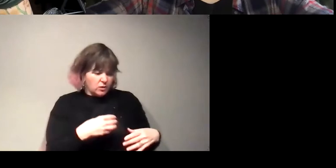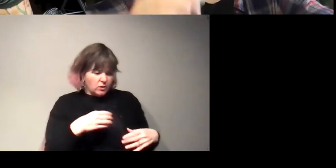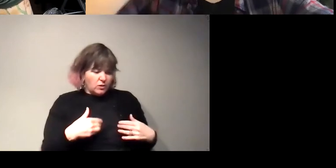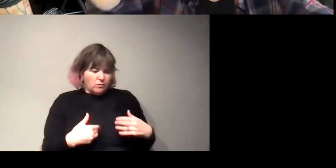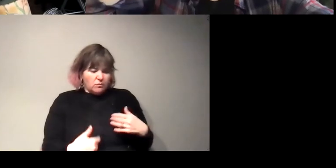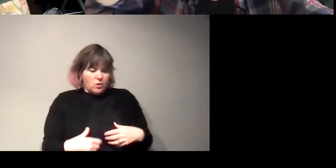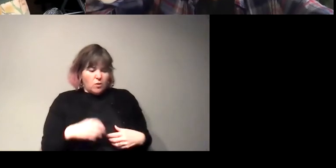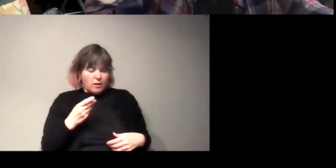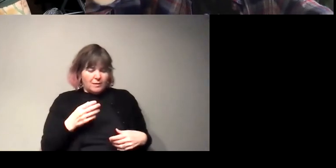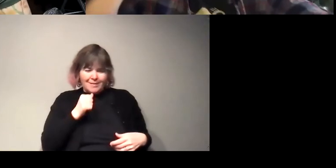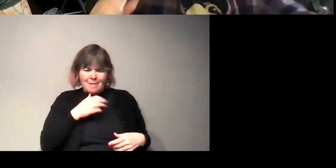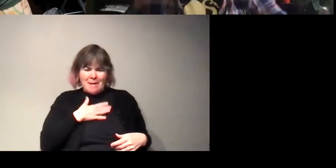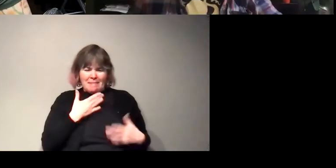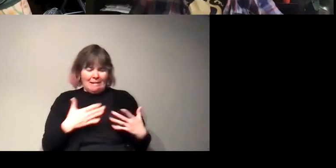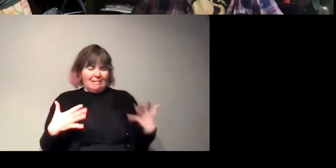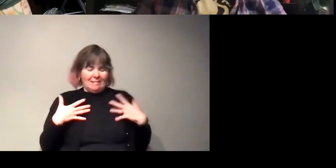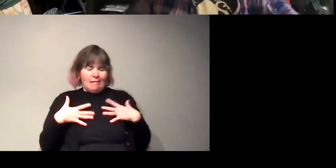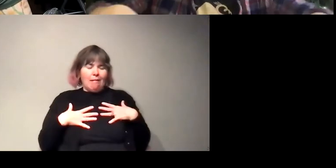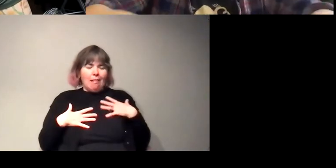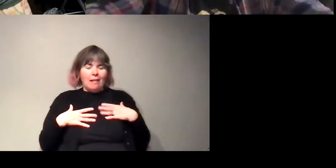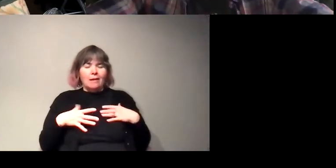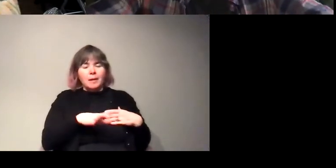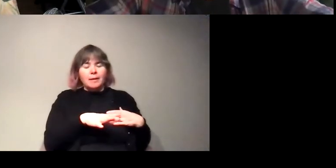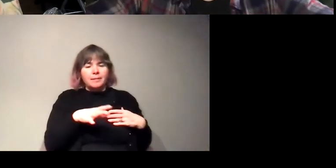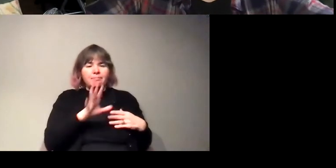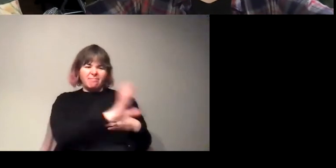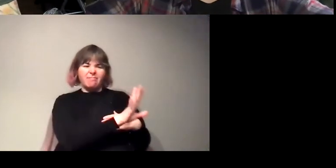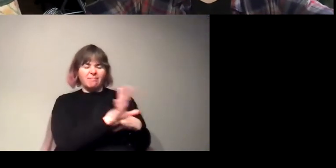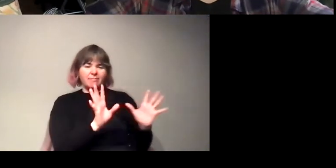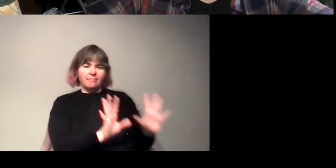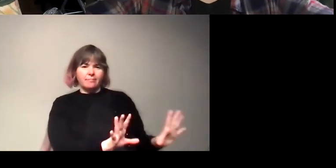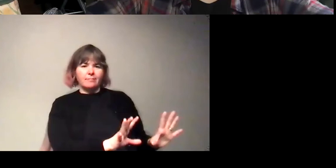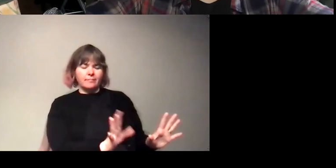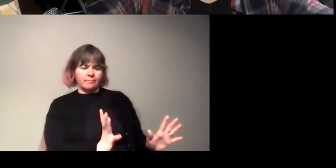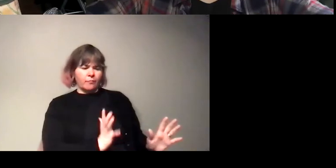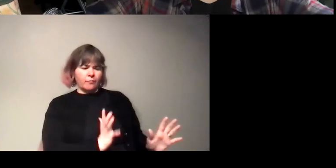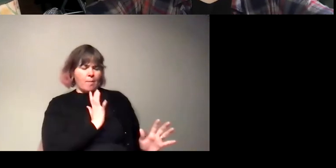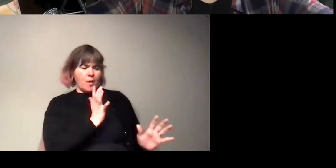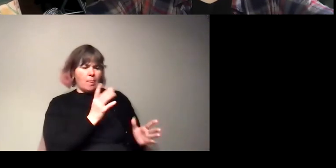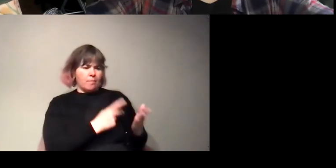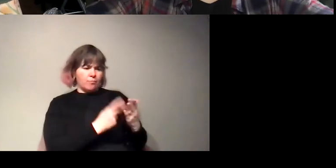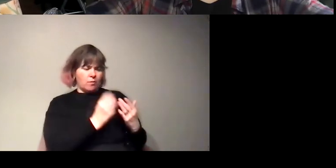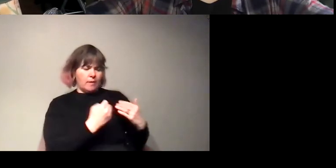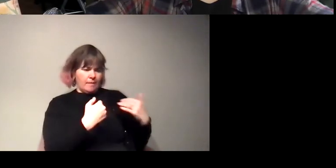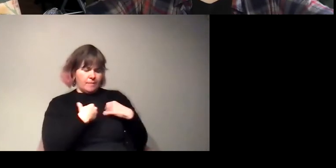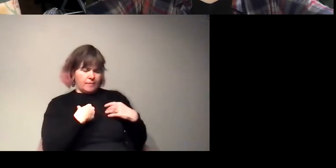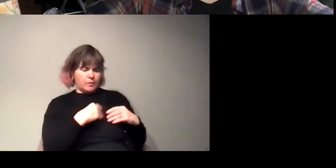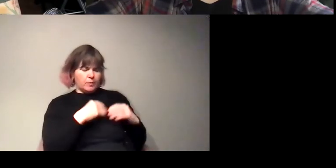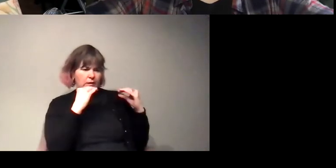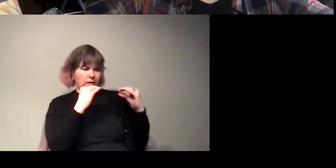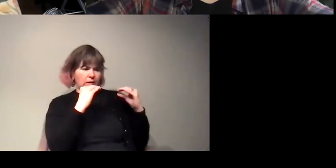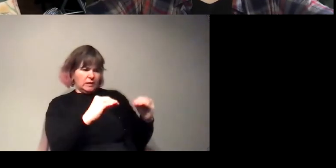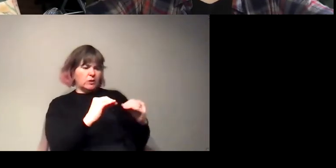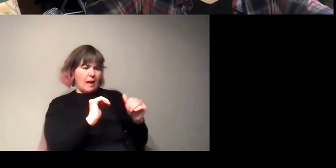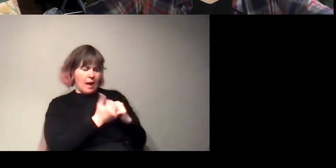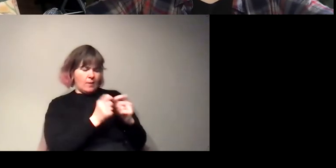It's not my thing. So there are very formal programs out there that will teach you how to do